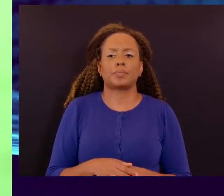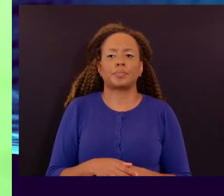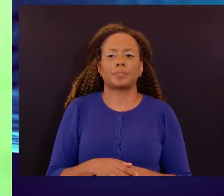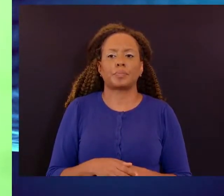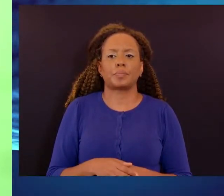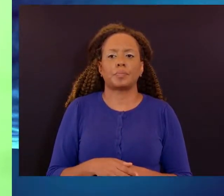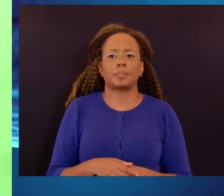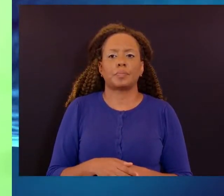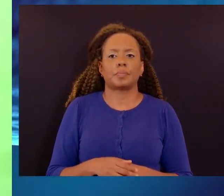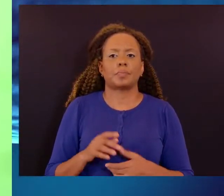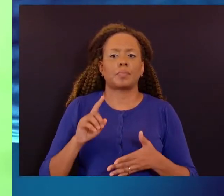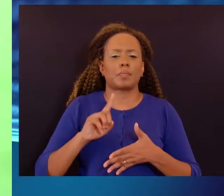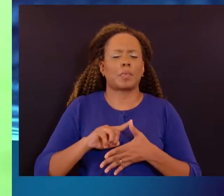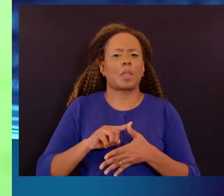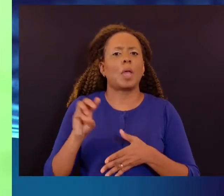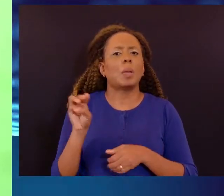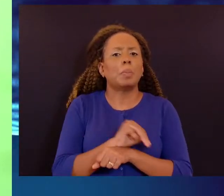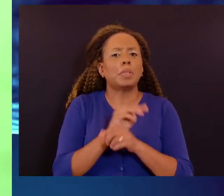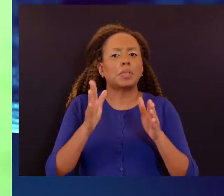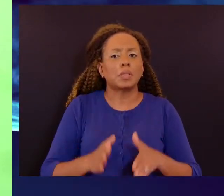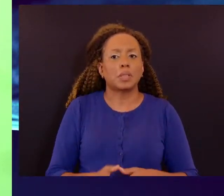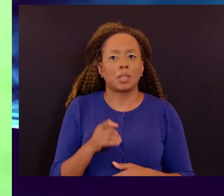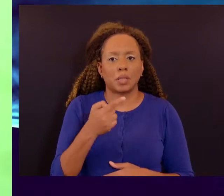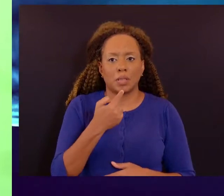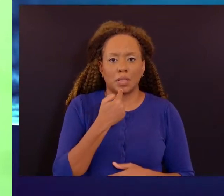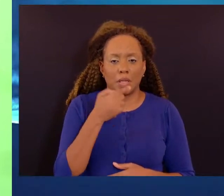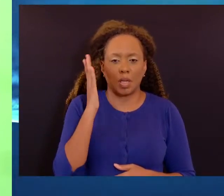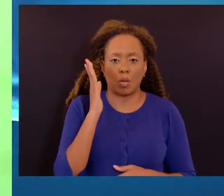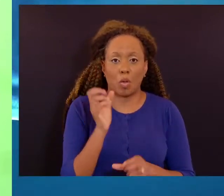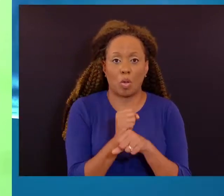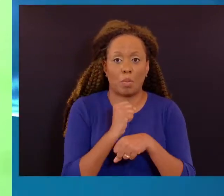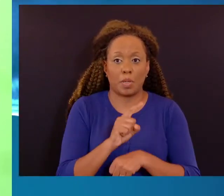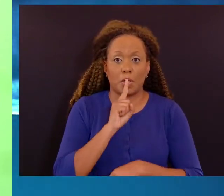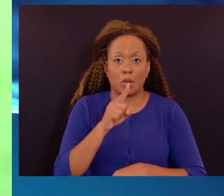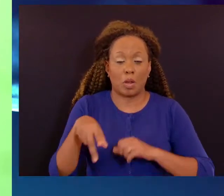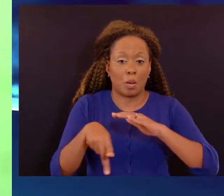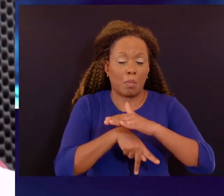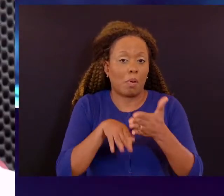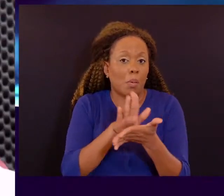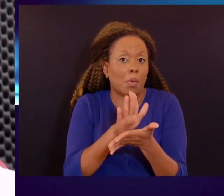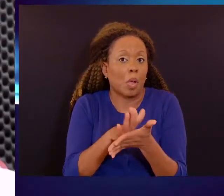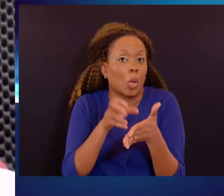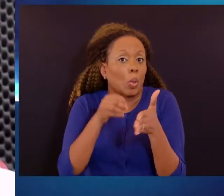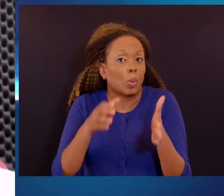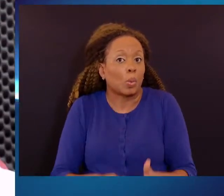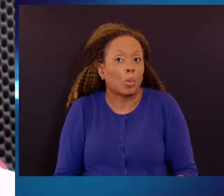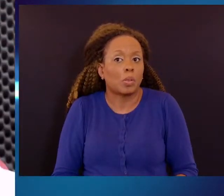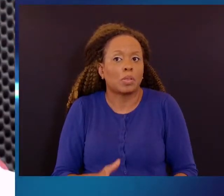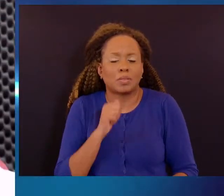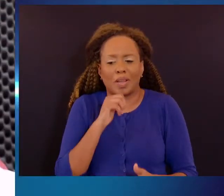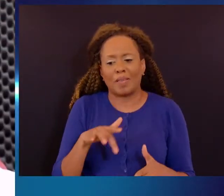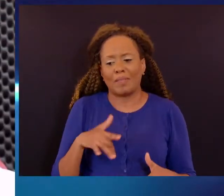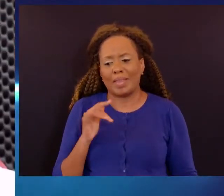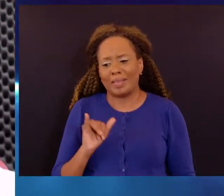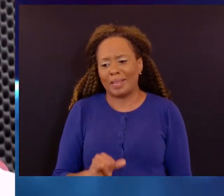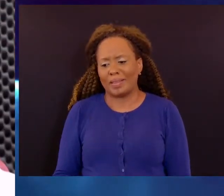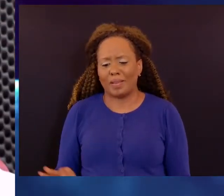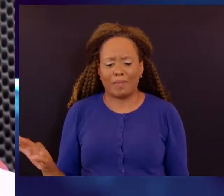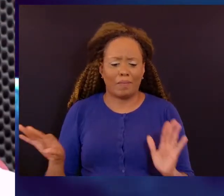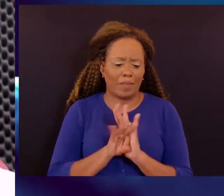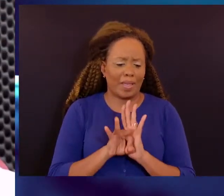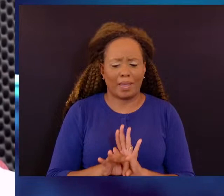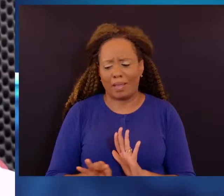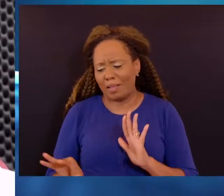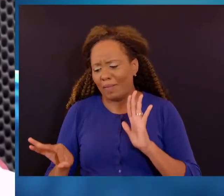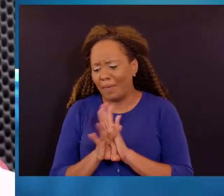said that you guys are going to make sure that the primary school students especially don't feel like failures. What I want to ask